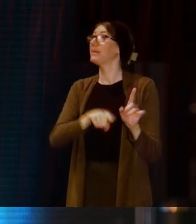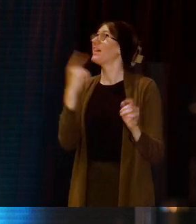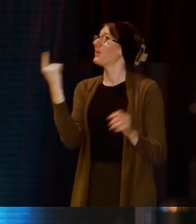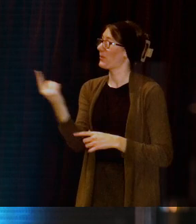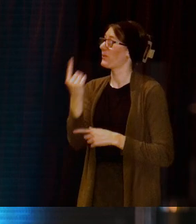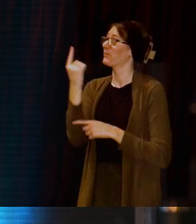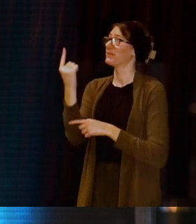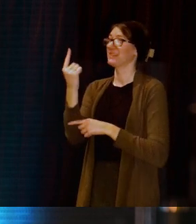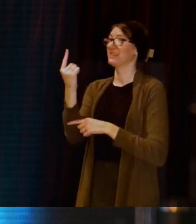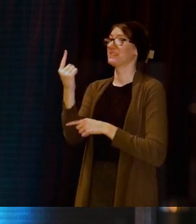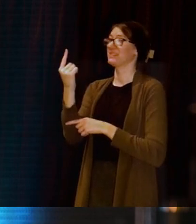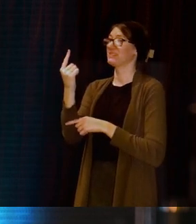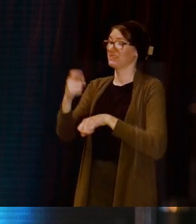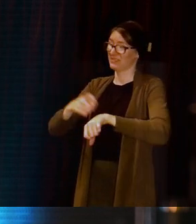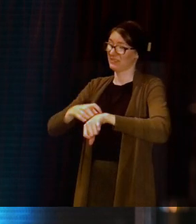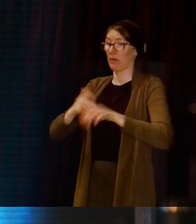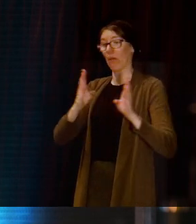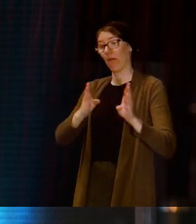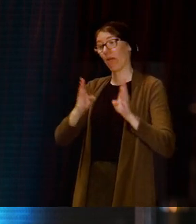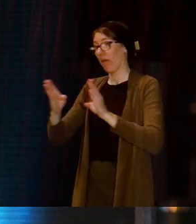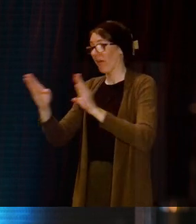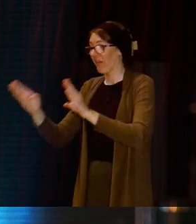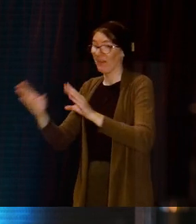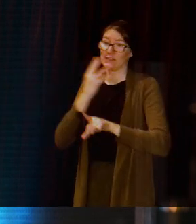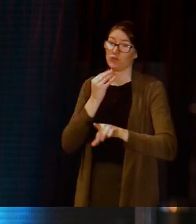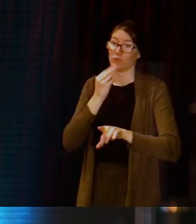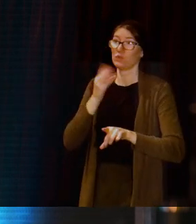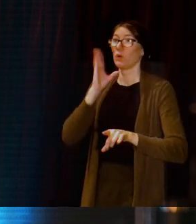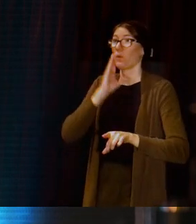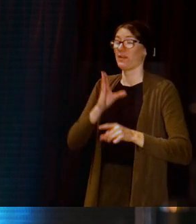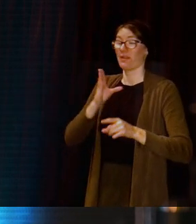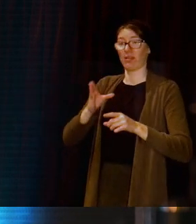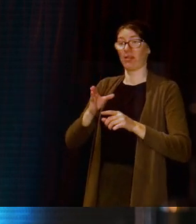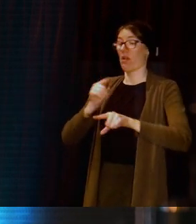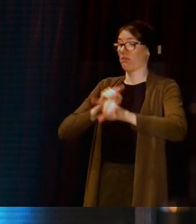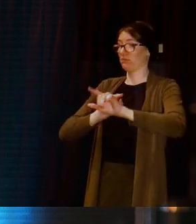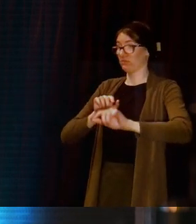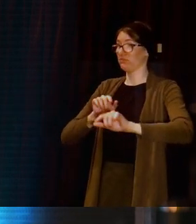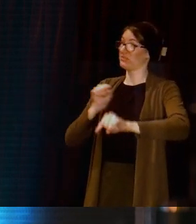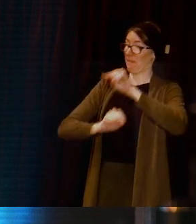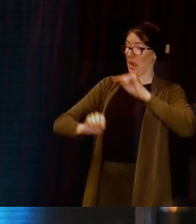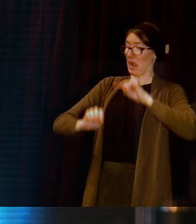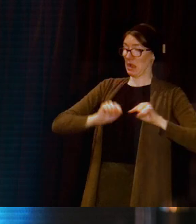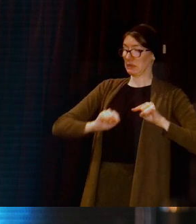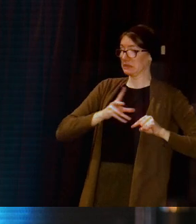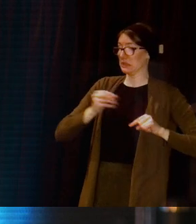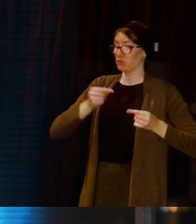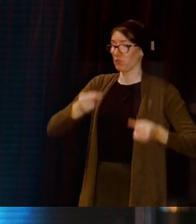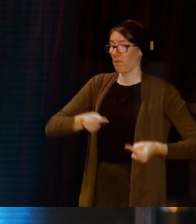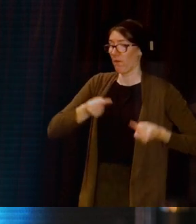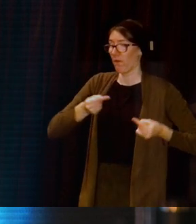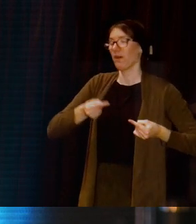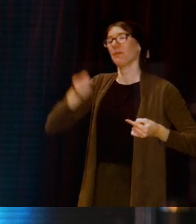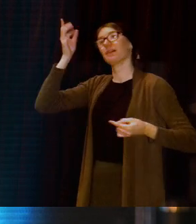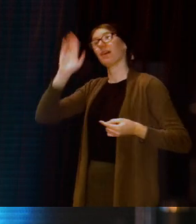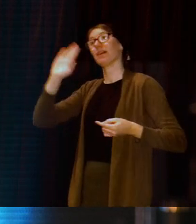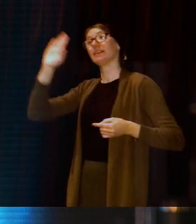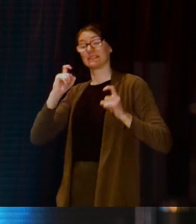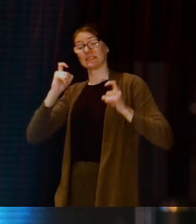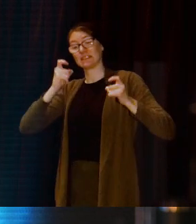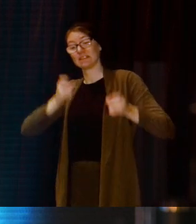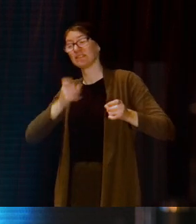when that nation is going to have setbacks and they're going to have difficulties. But we have to remember, the gifts and the calling of God are